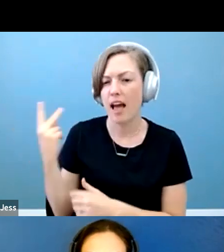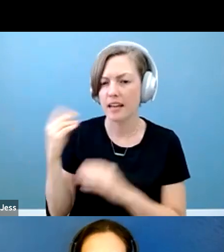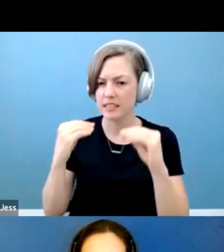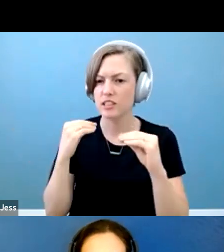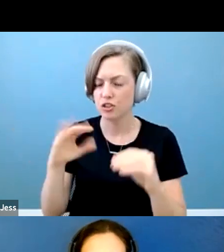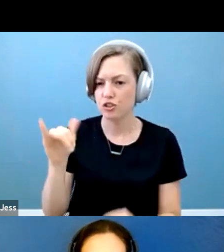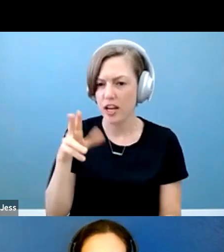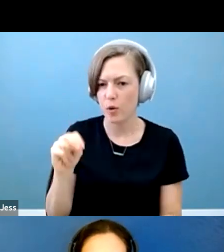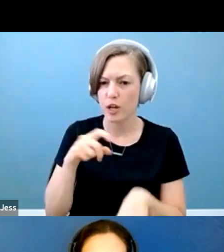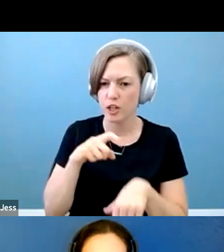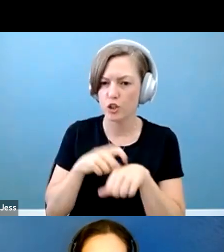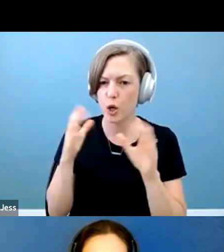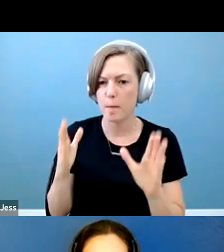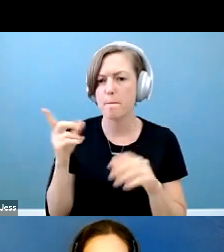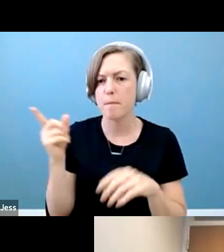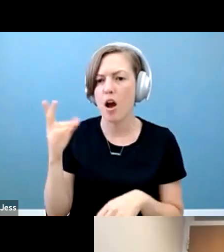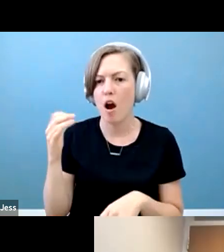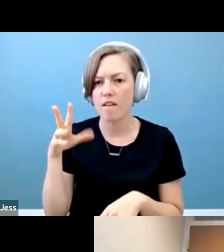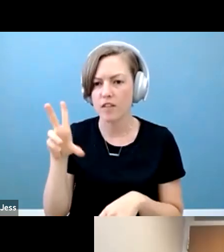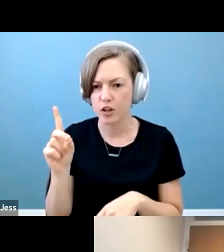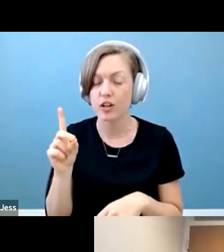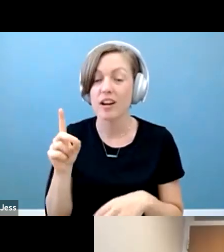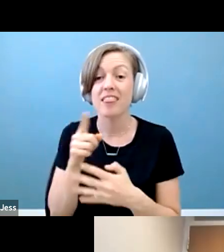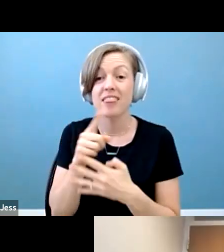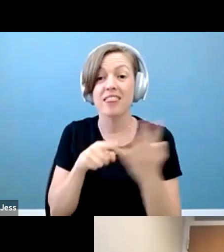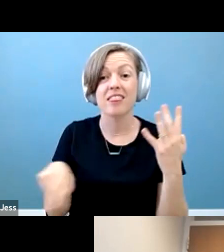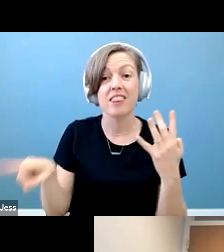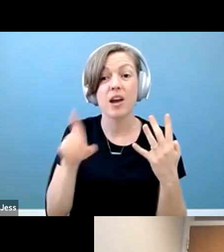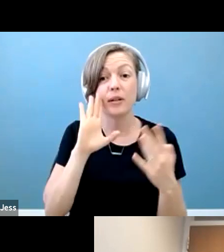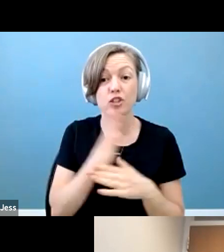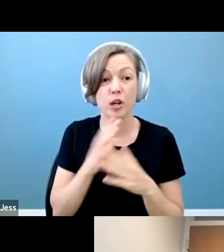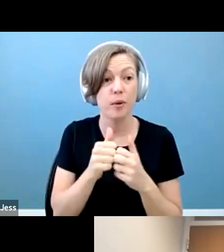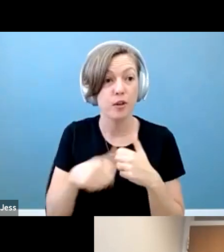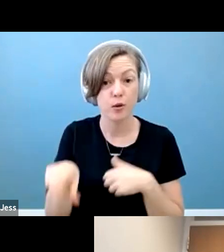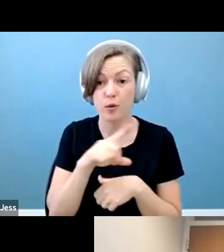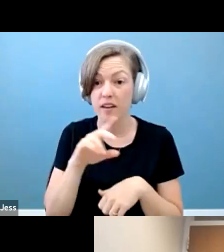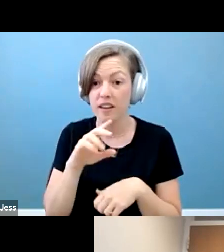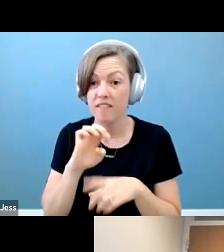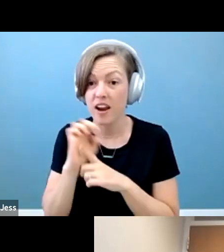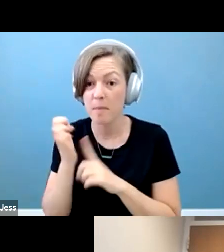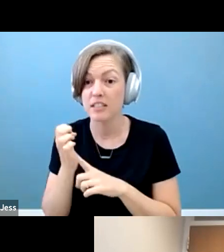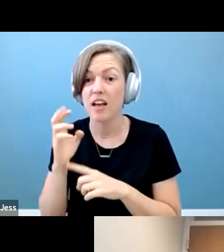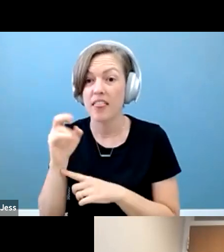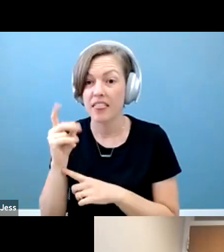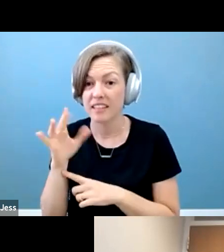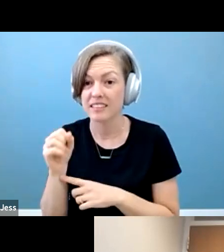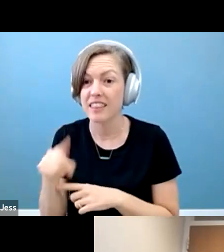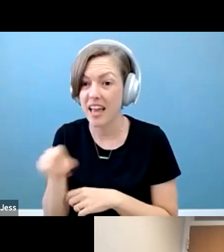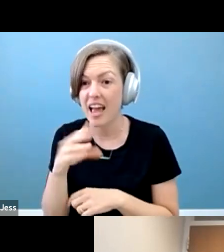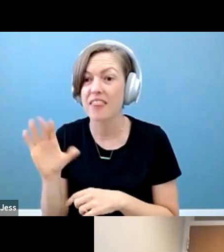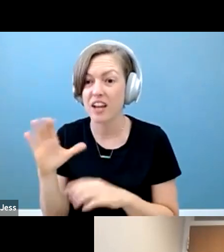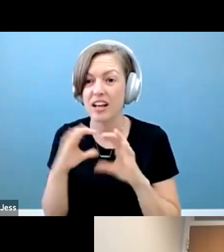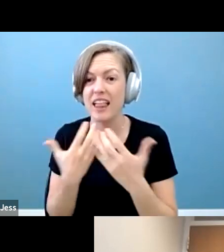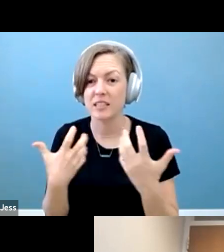term at Harvard. And they are going to be sharing with you an environmental ethic that they and their classmates have